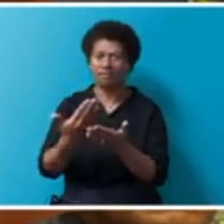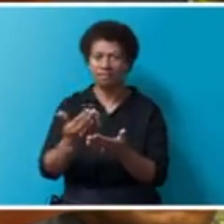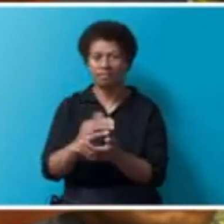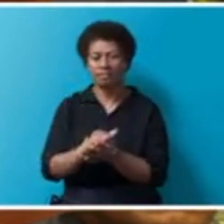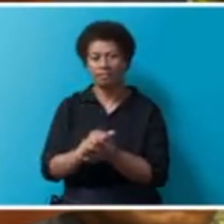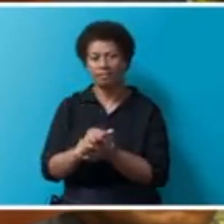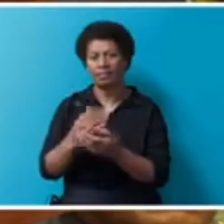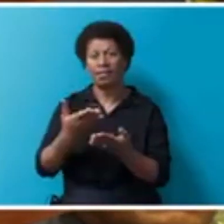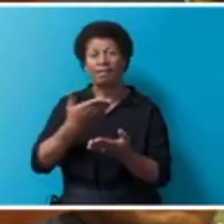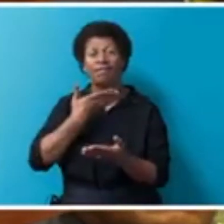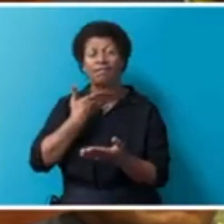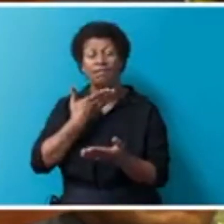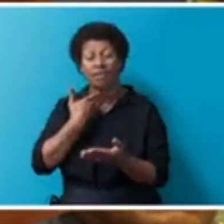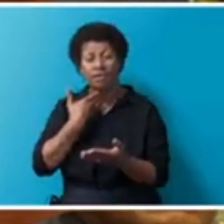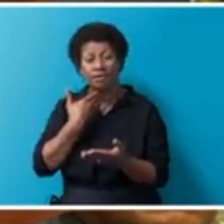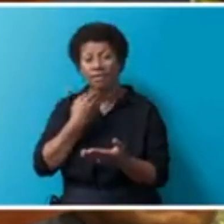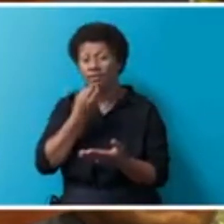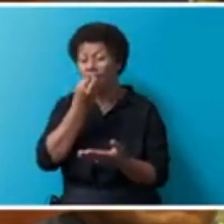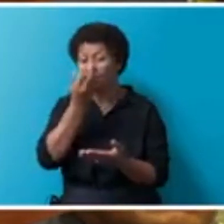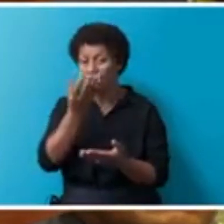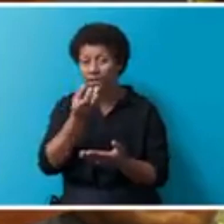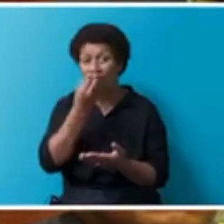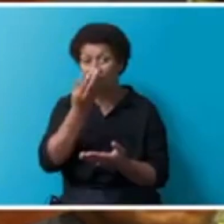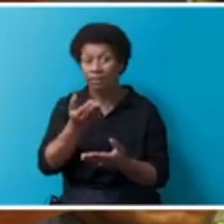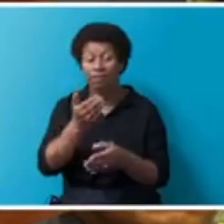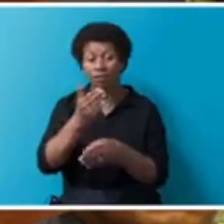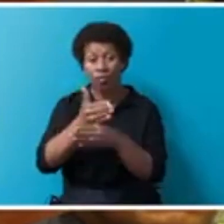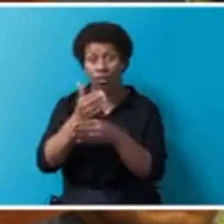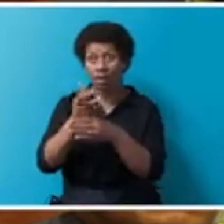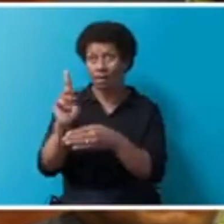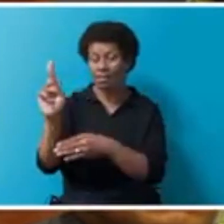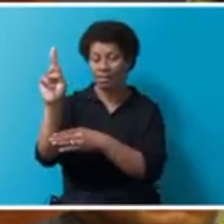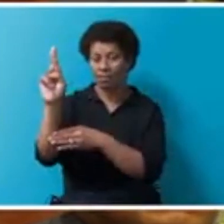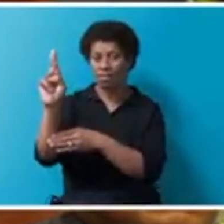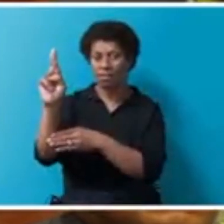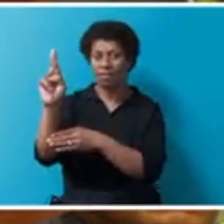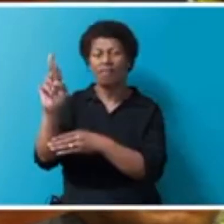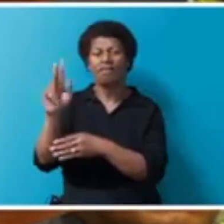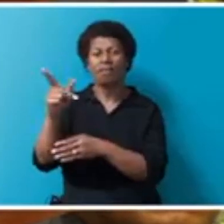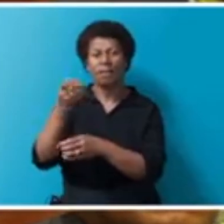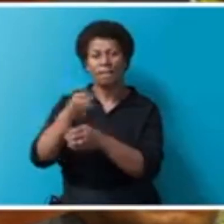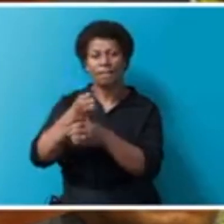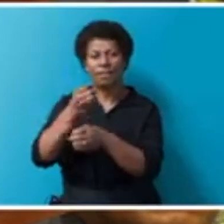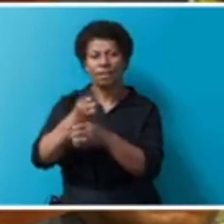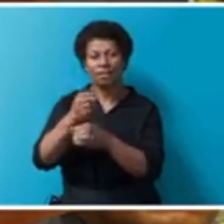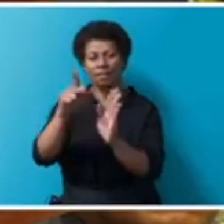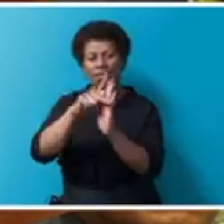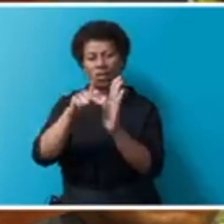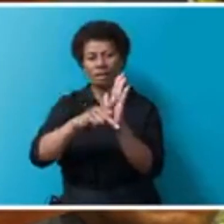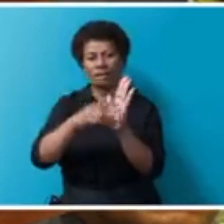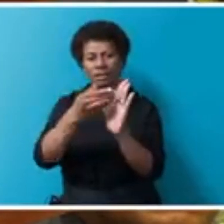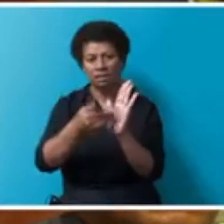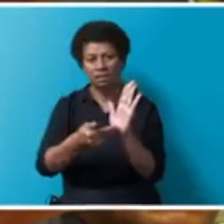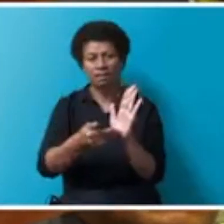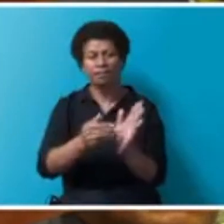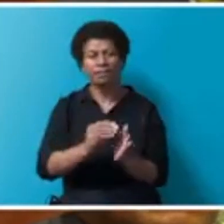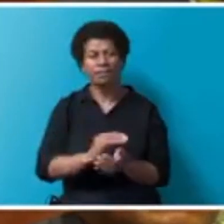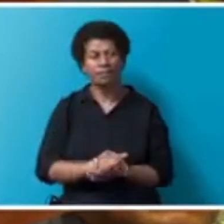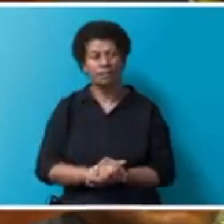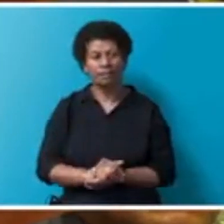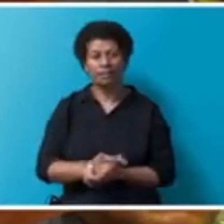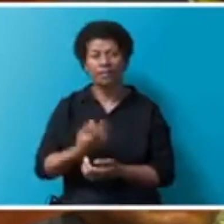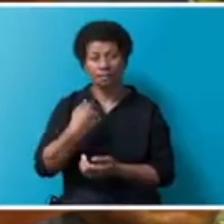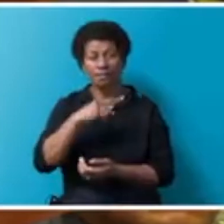stronger voice for the workers and their representatives on employment policies. We have restored